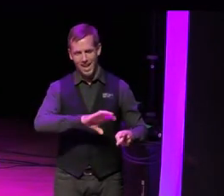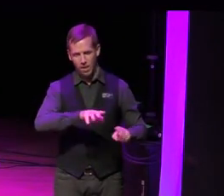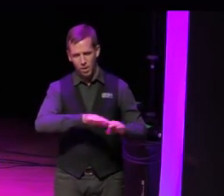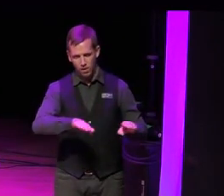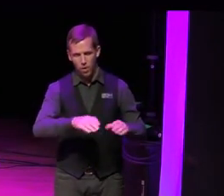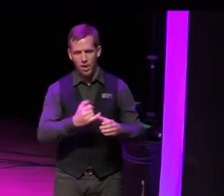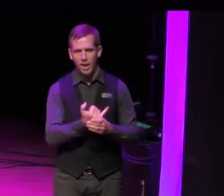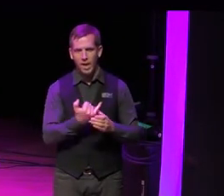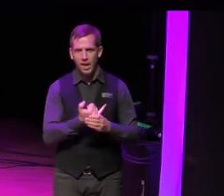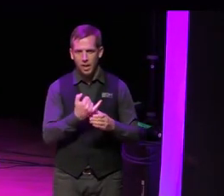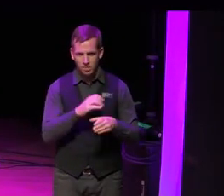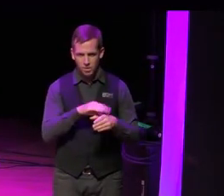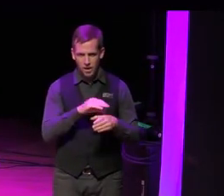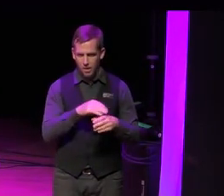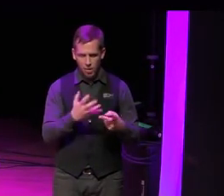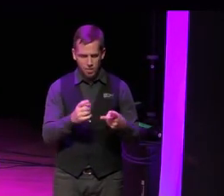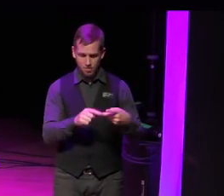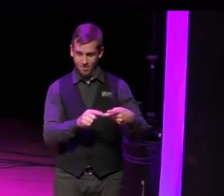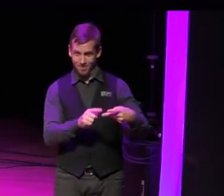in Sweden. And what they say is that